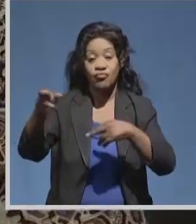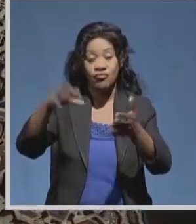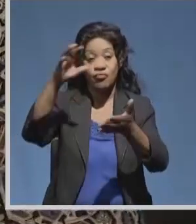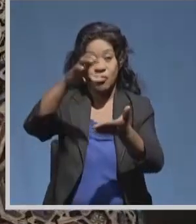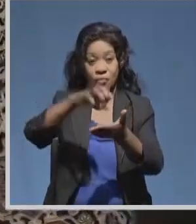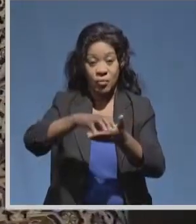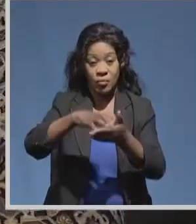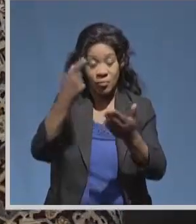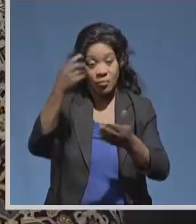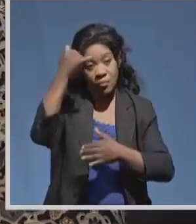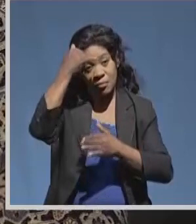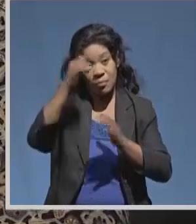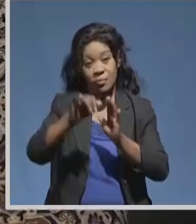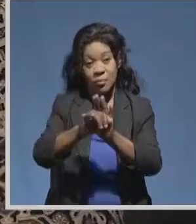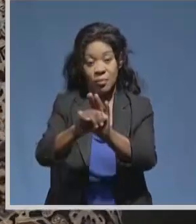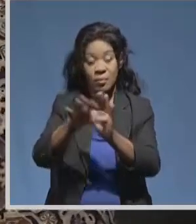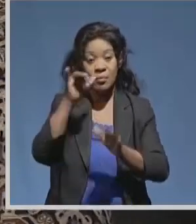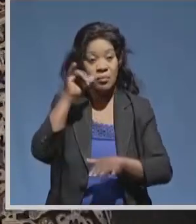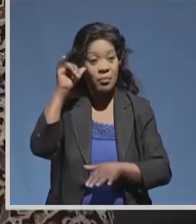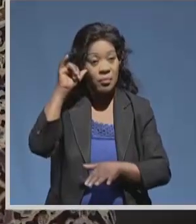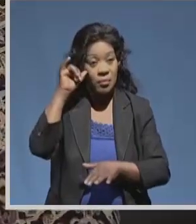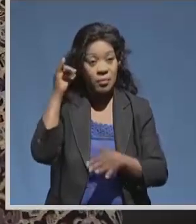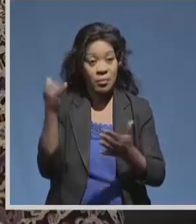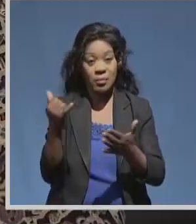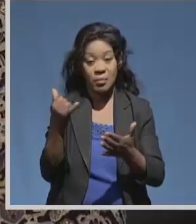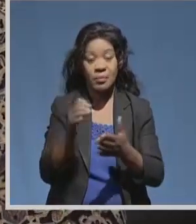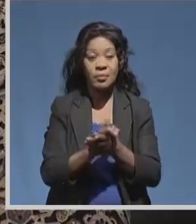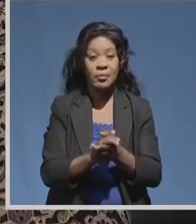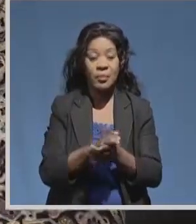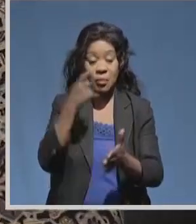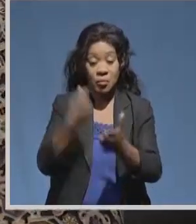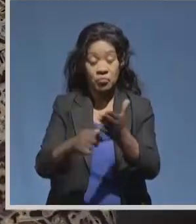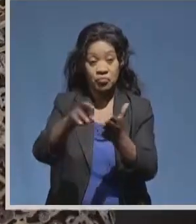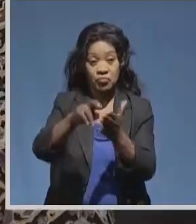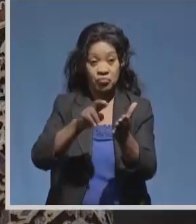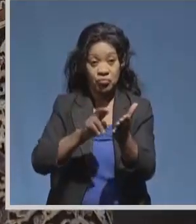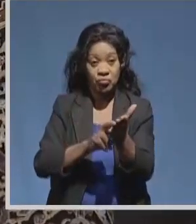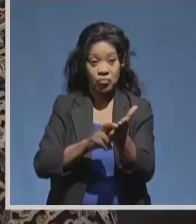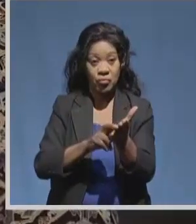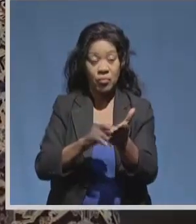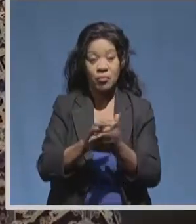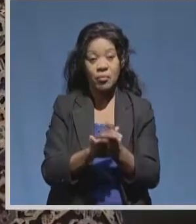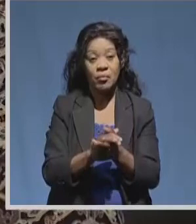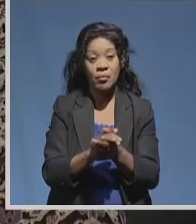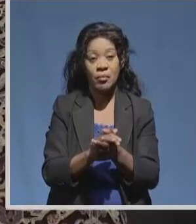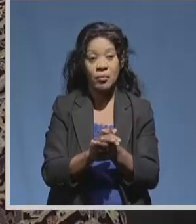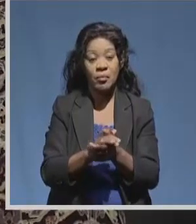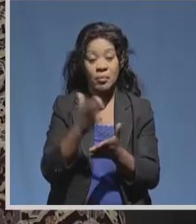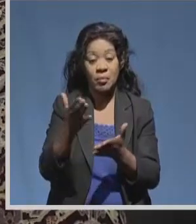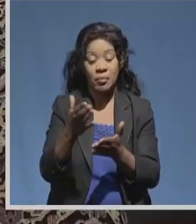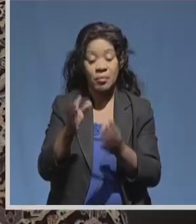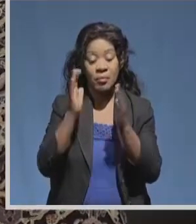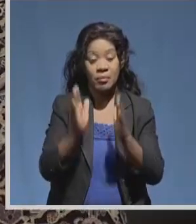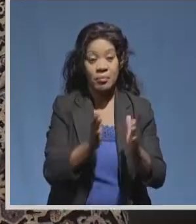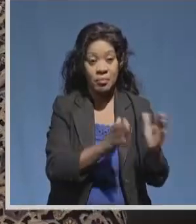of yesterday, and 44 patients as of yesterday. Clearly, the measures that had been given to